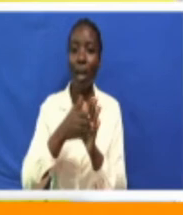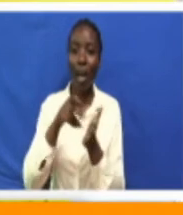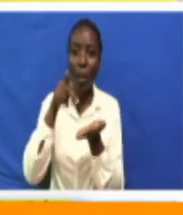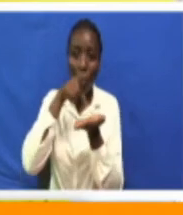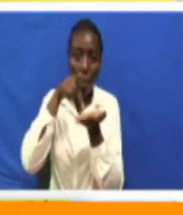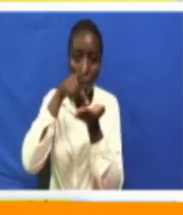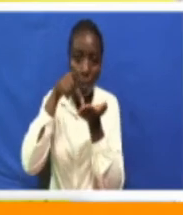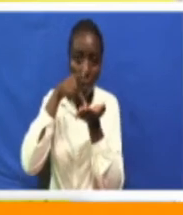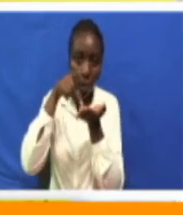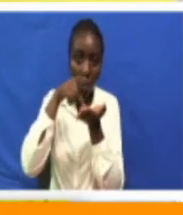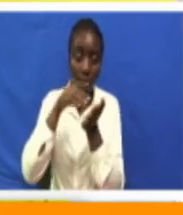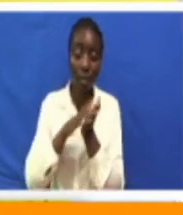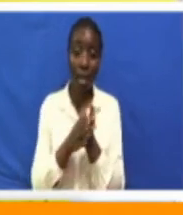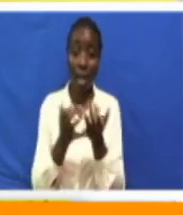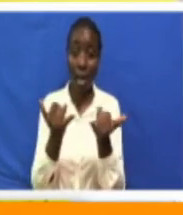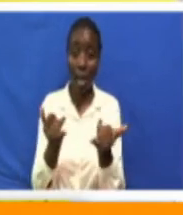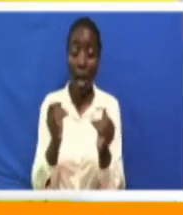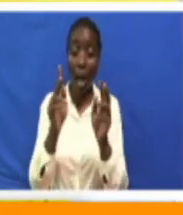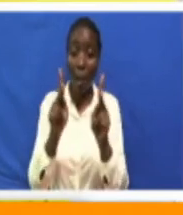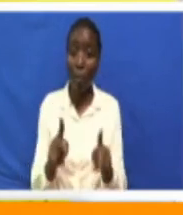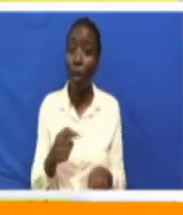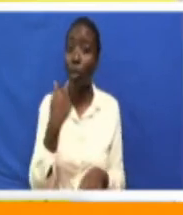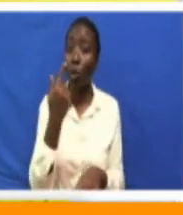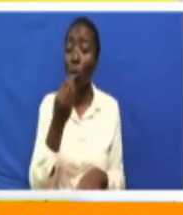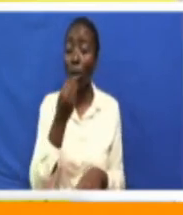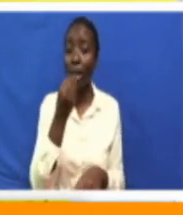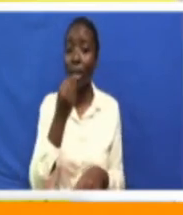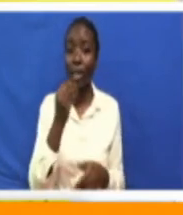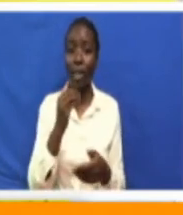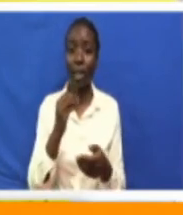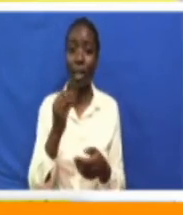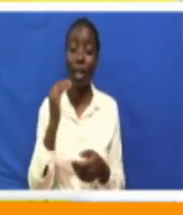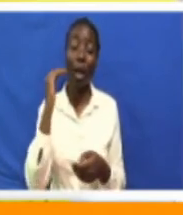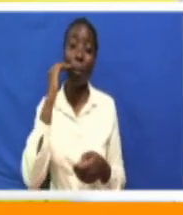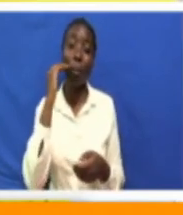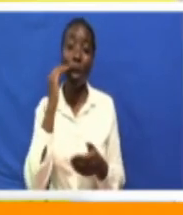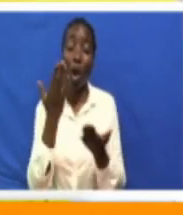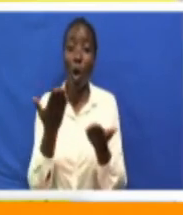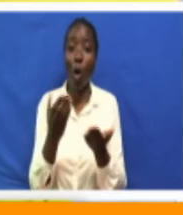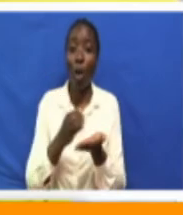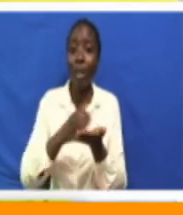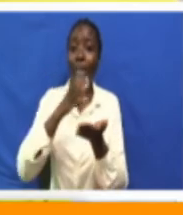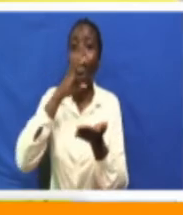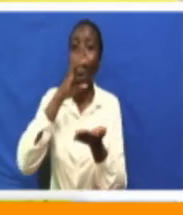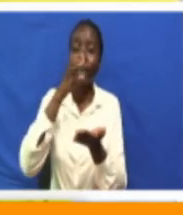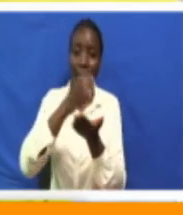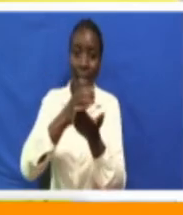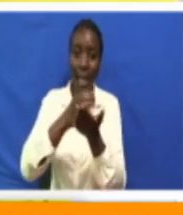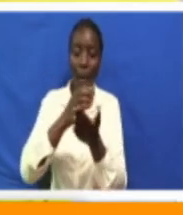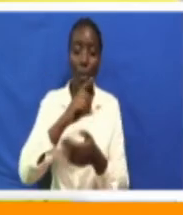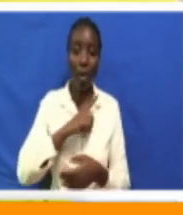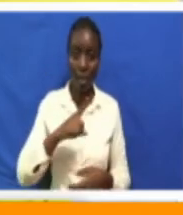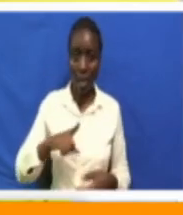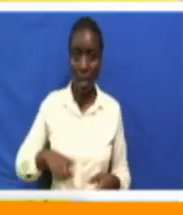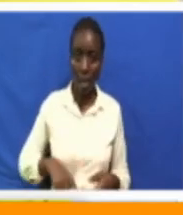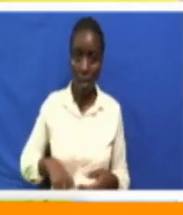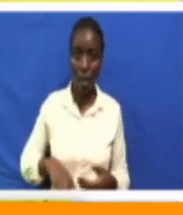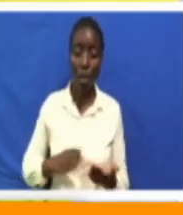and whoever therefore eats the bread of or drinks the cup of the Lord